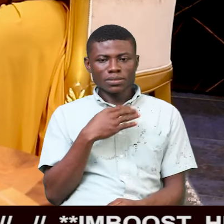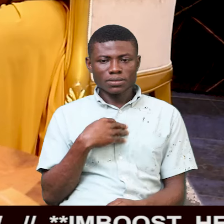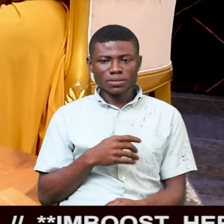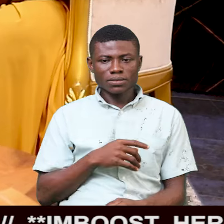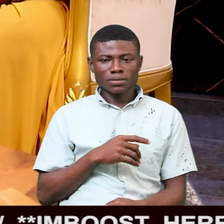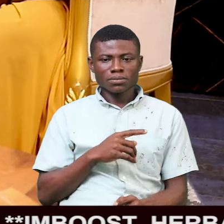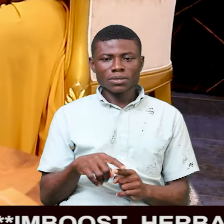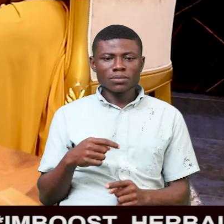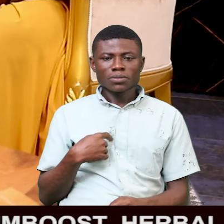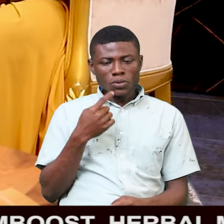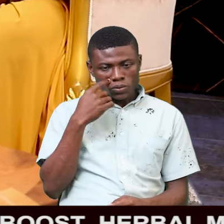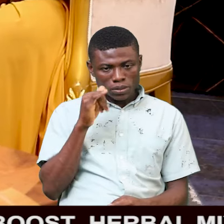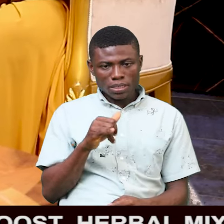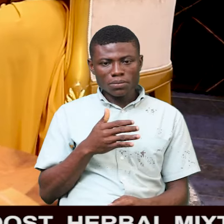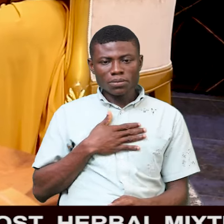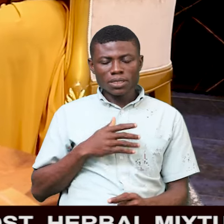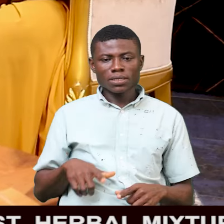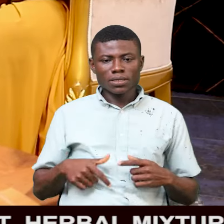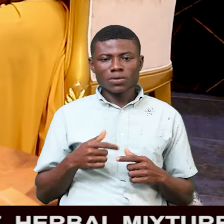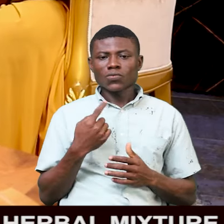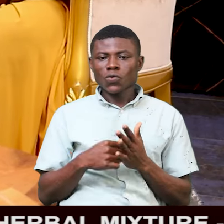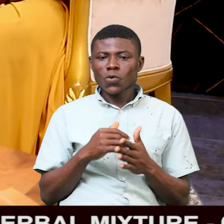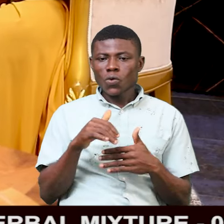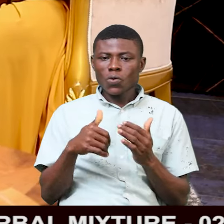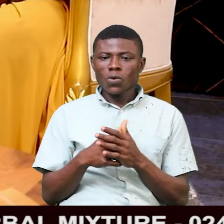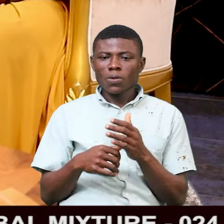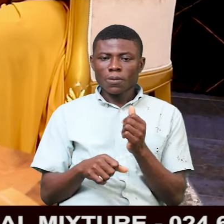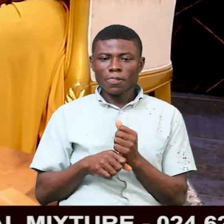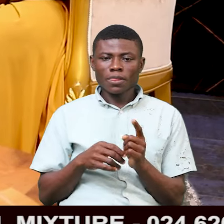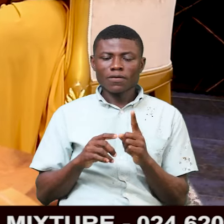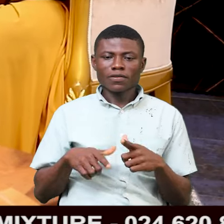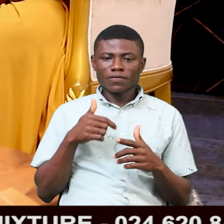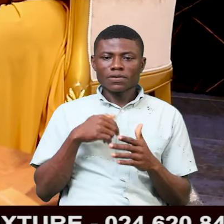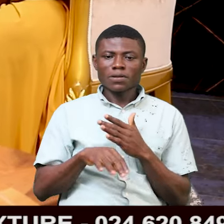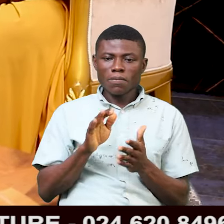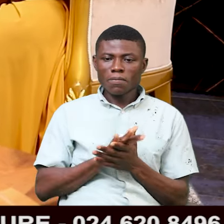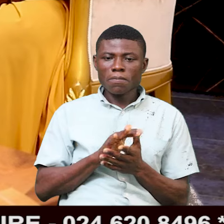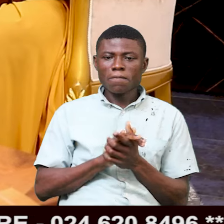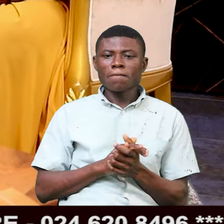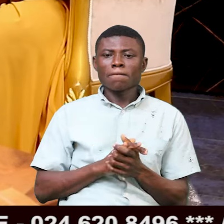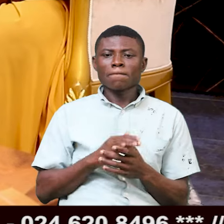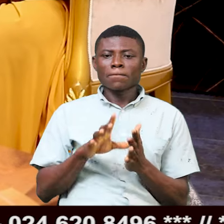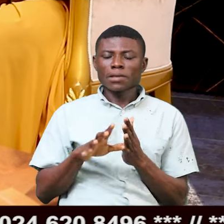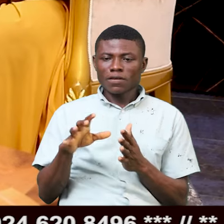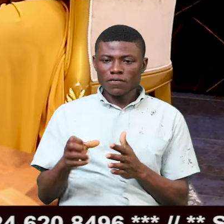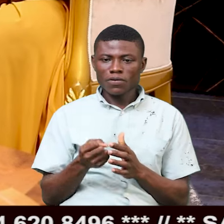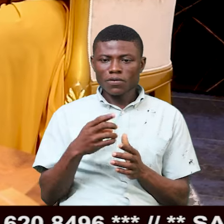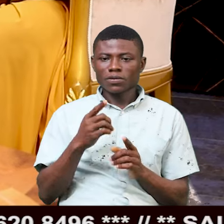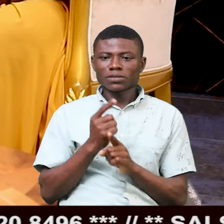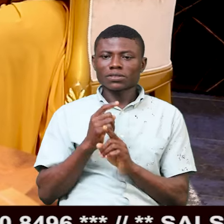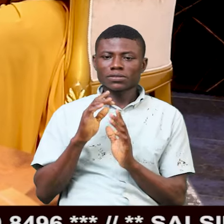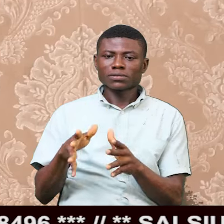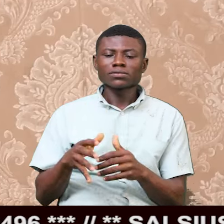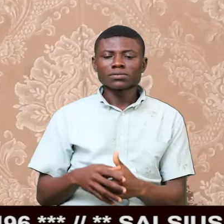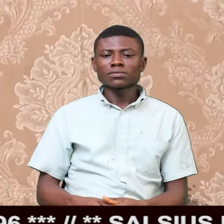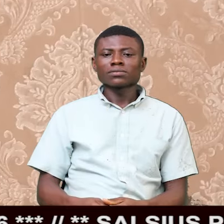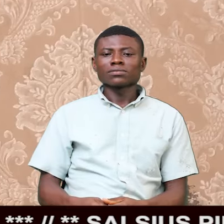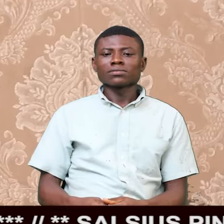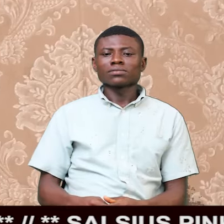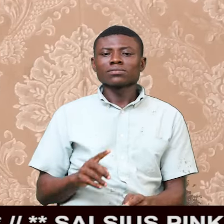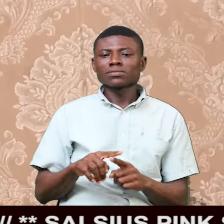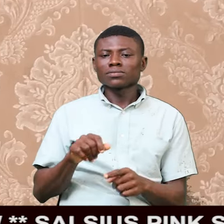It's almost so up him. So when you bet Jay, so bet's now a room forever. Take it. Take it or leave it. It might